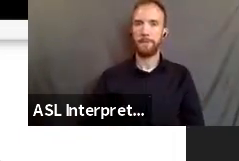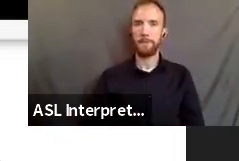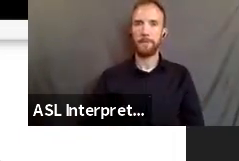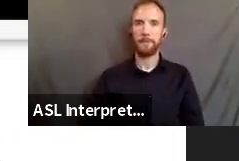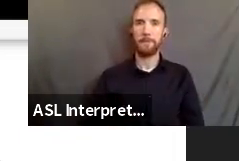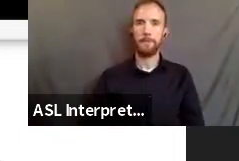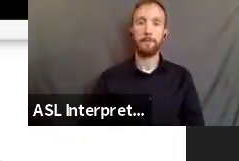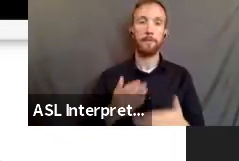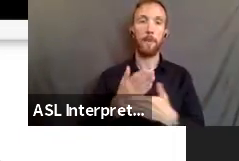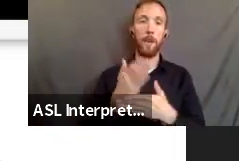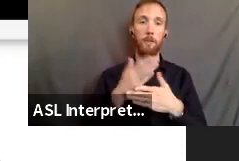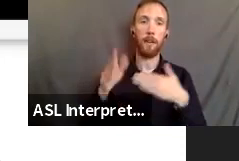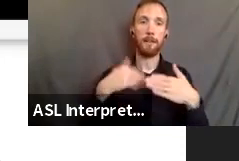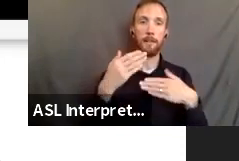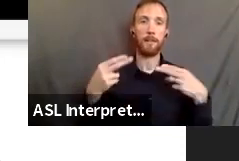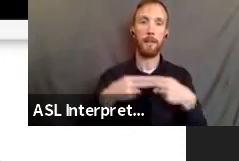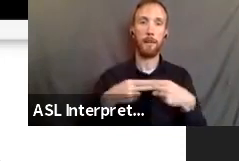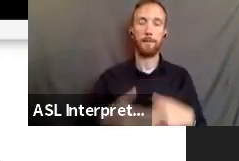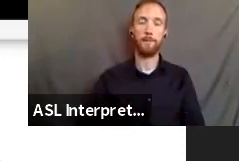all right next slide